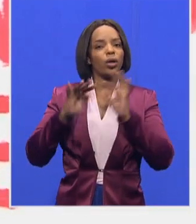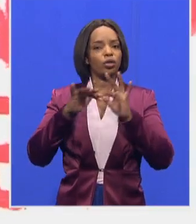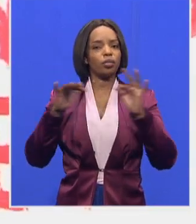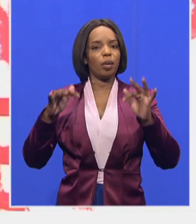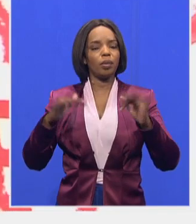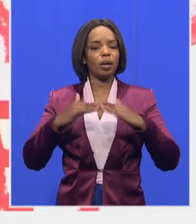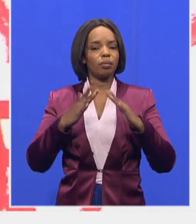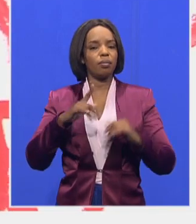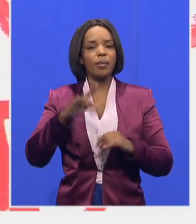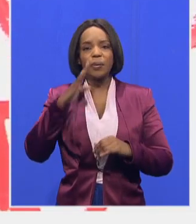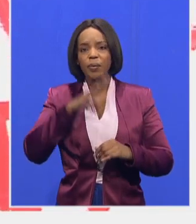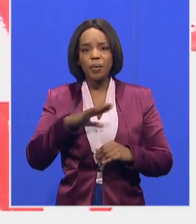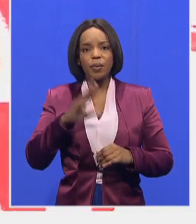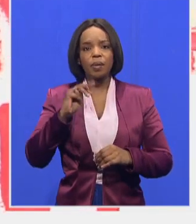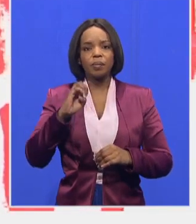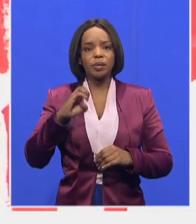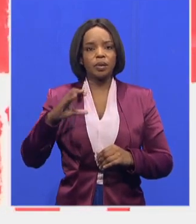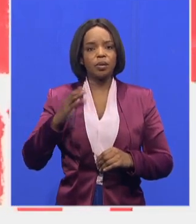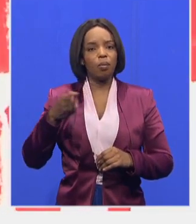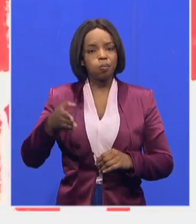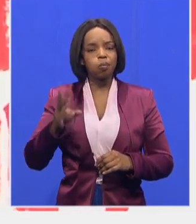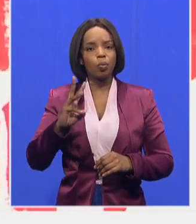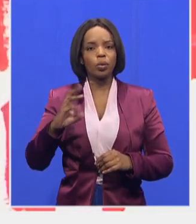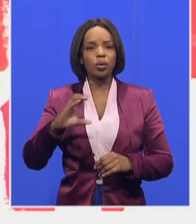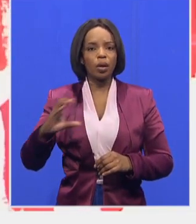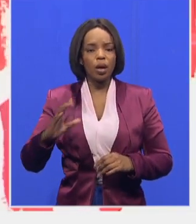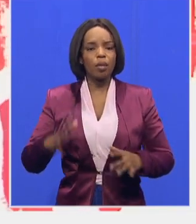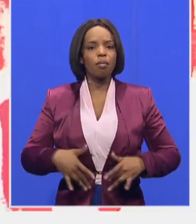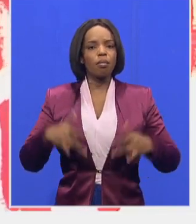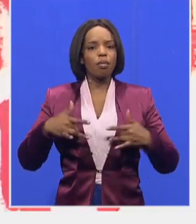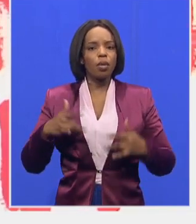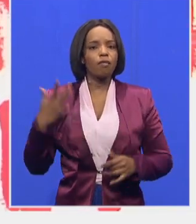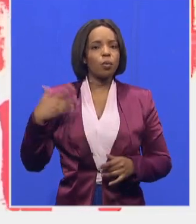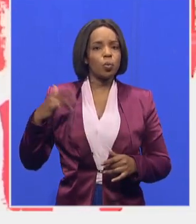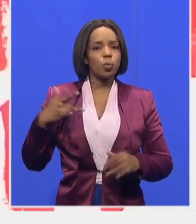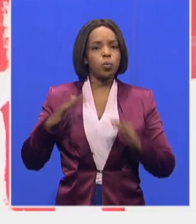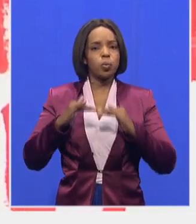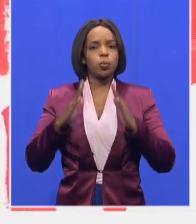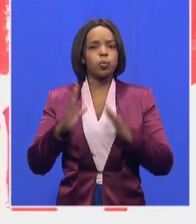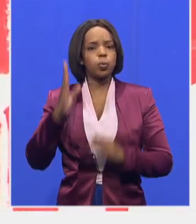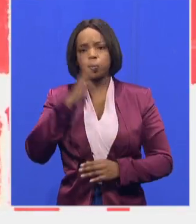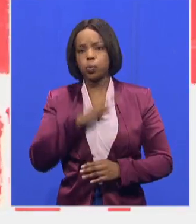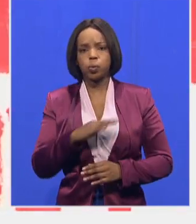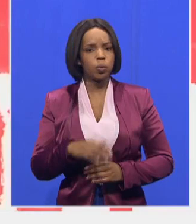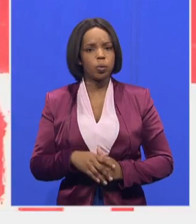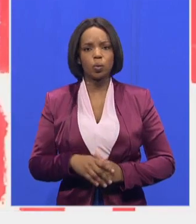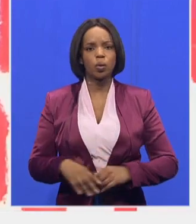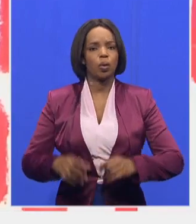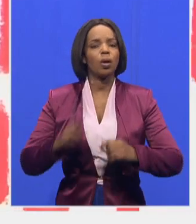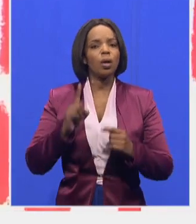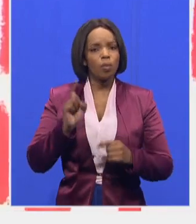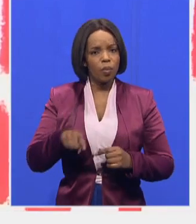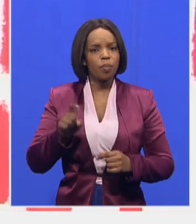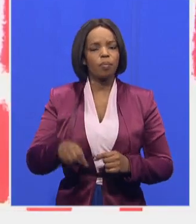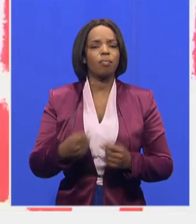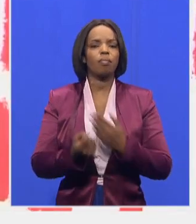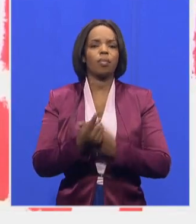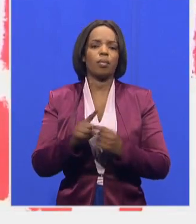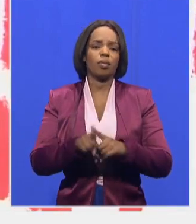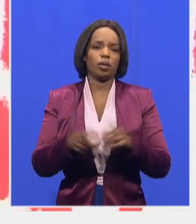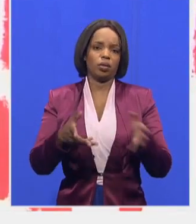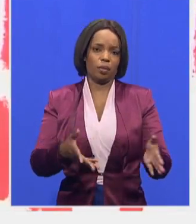Western Cape are provided with mansions or any of the like. They have precisely the model that we are suggesting should be done, where there's a subsidy